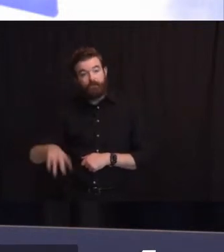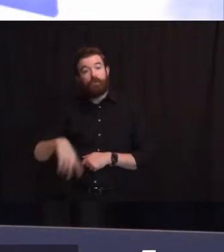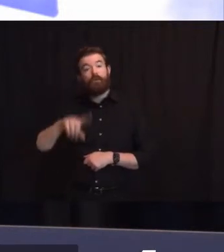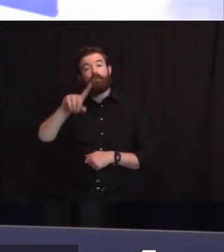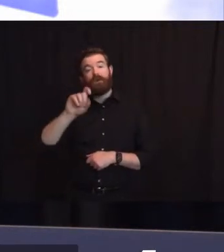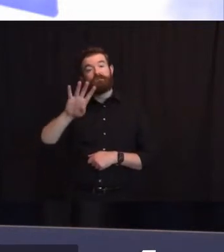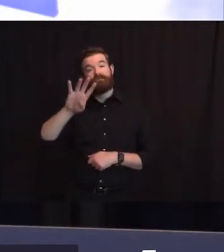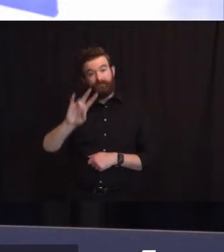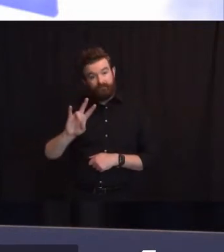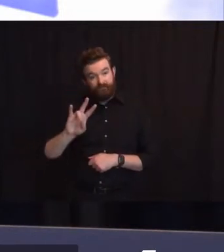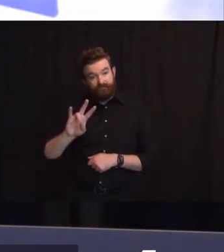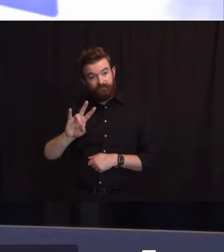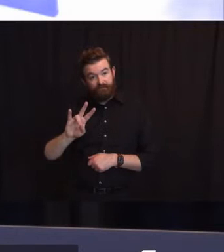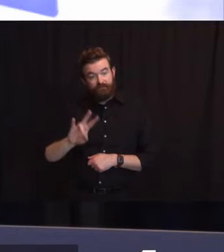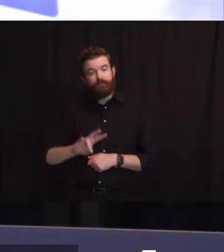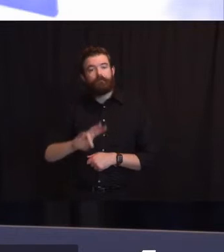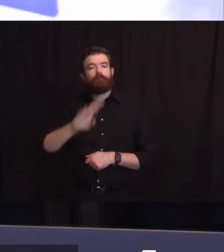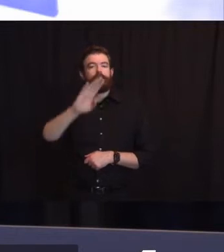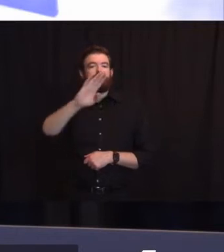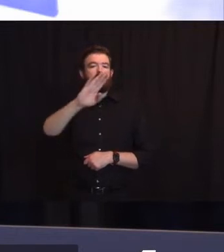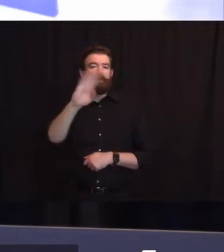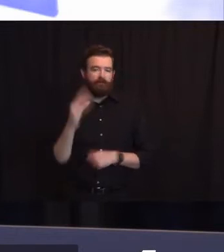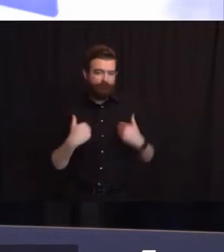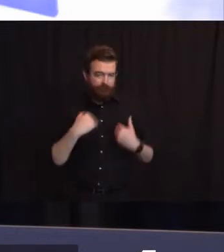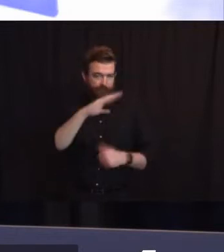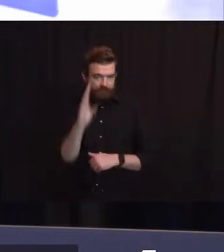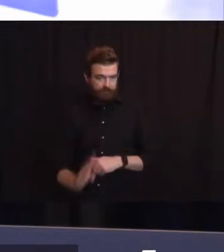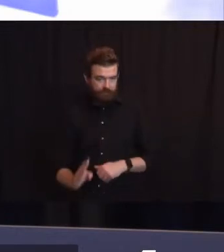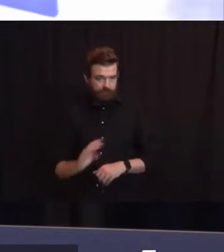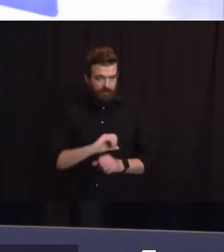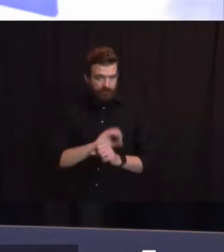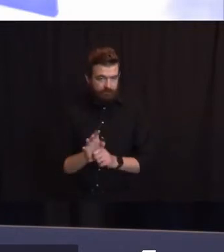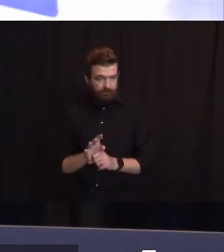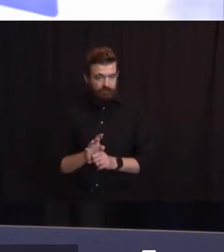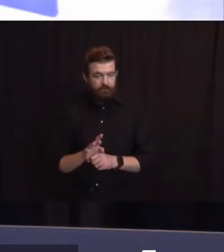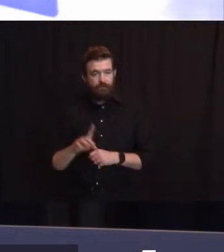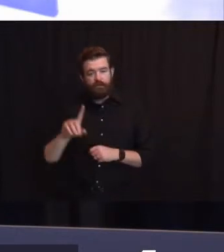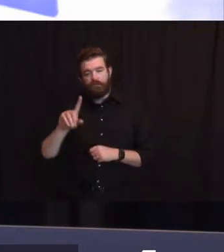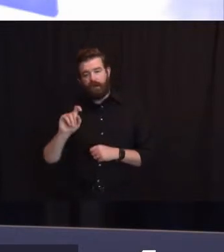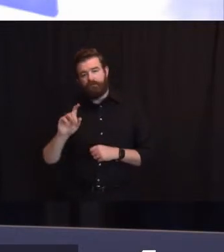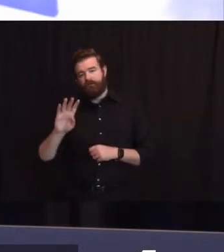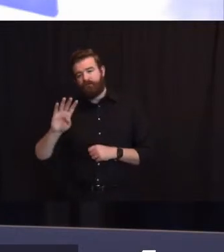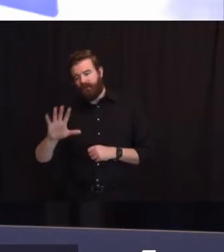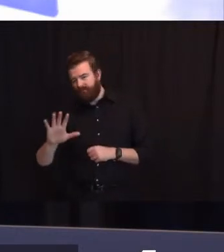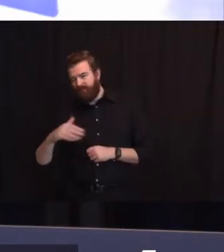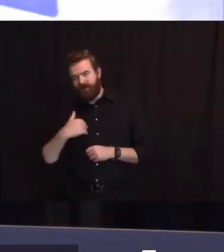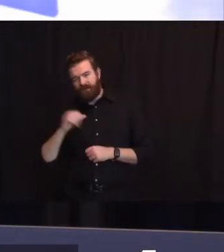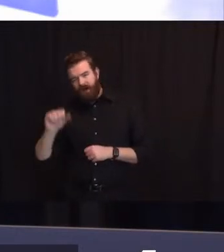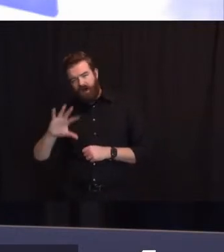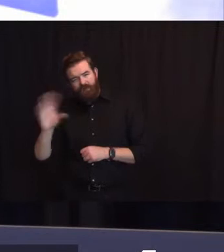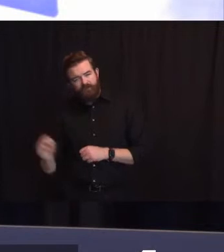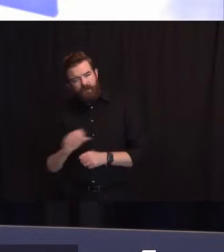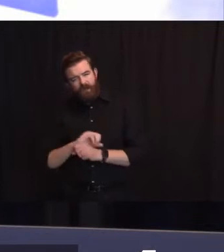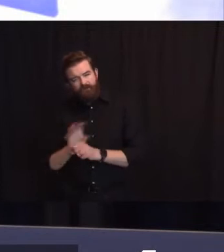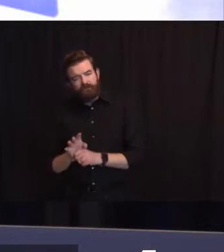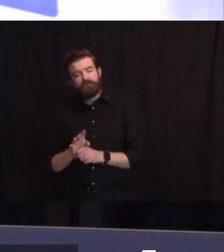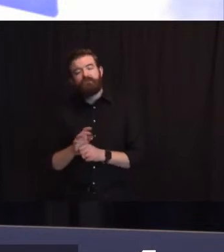variant, 11 reports of the South African, and 158 reports of the California variants.